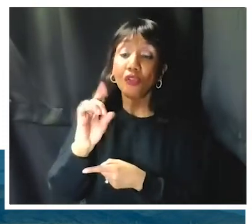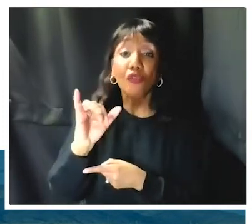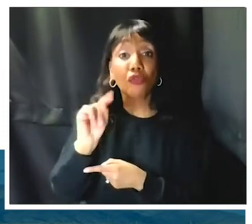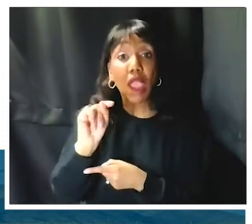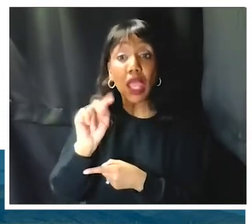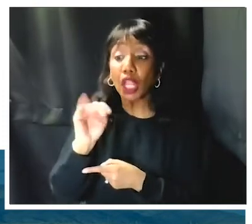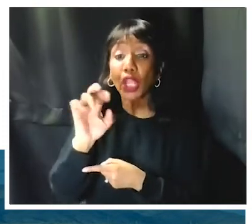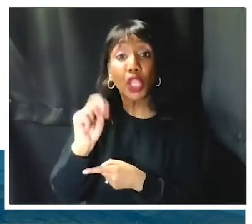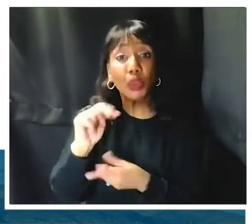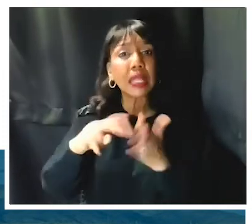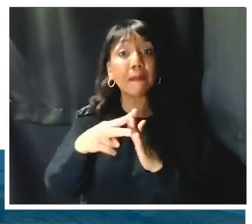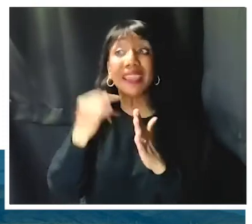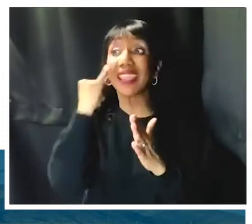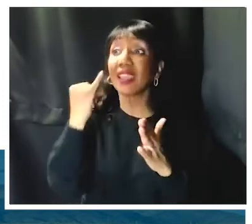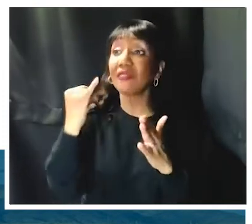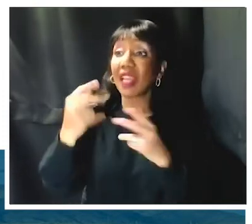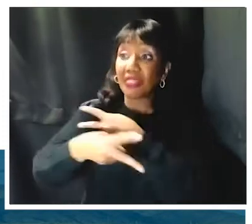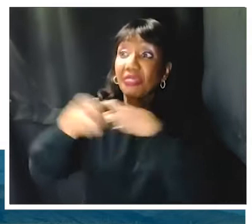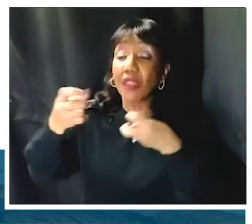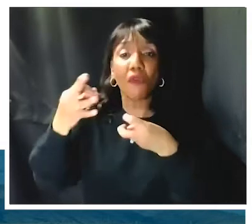safe from theft or fire.